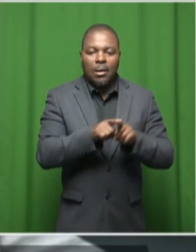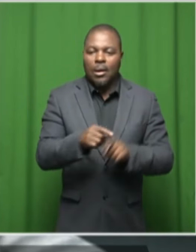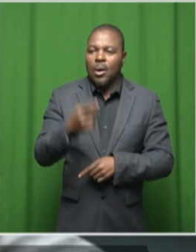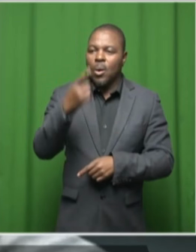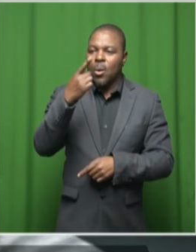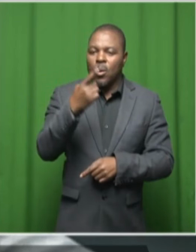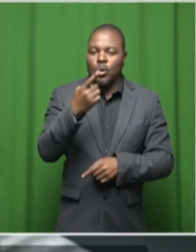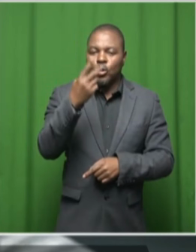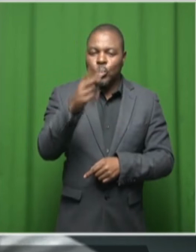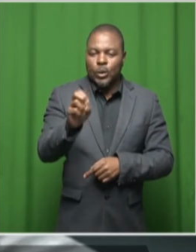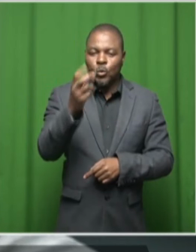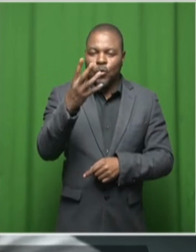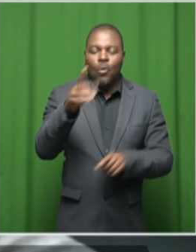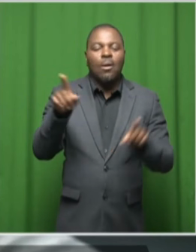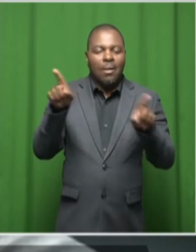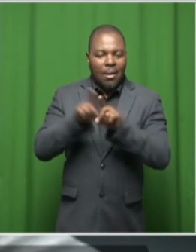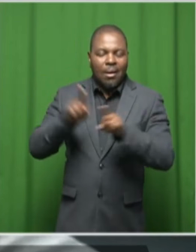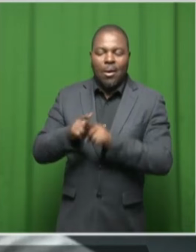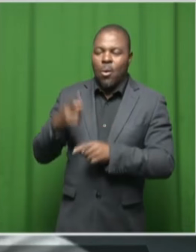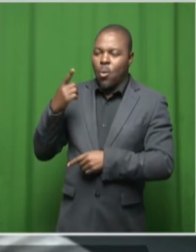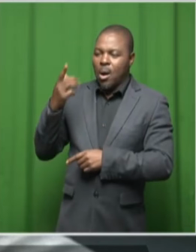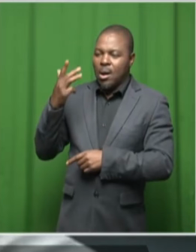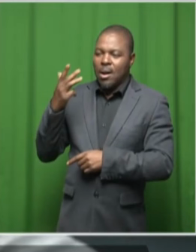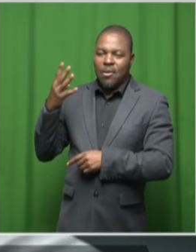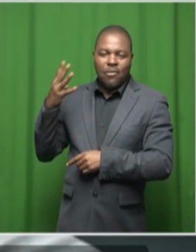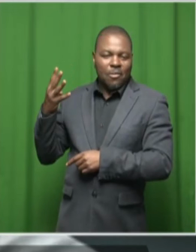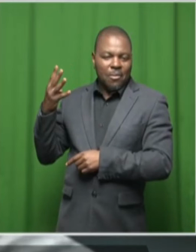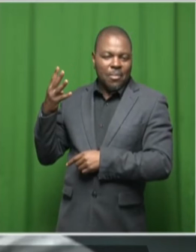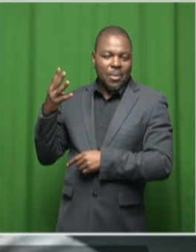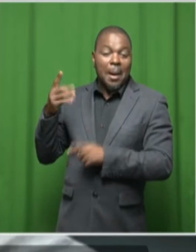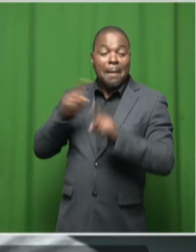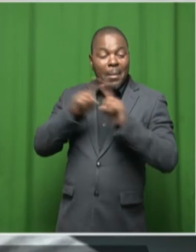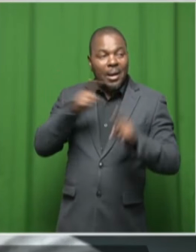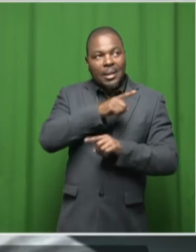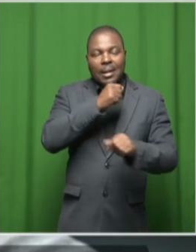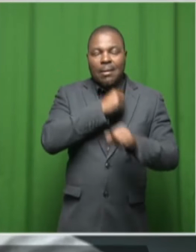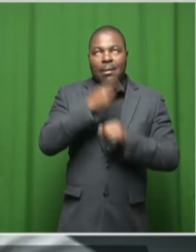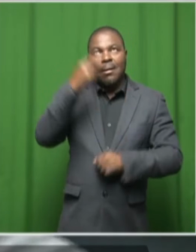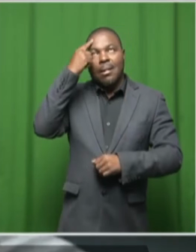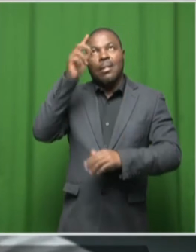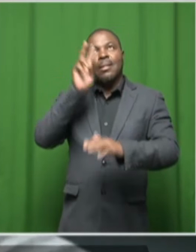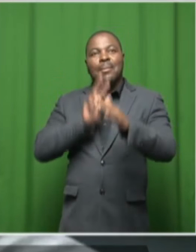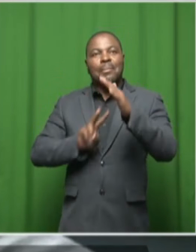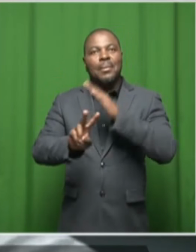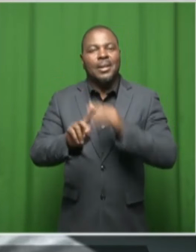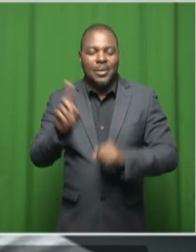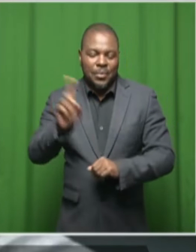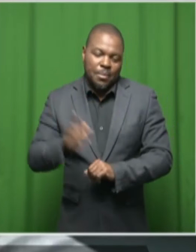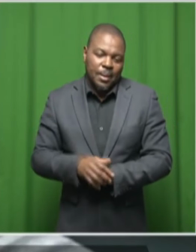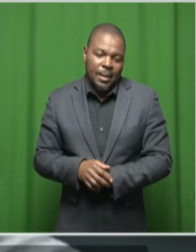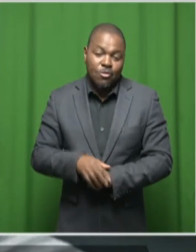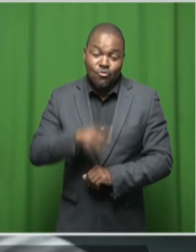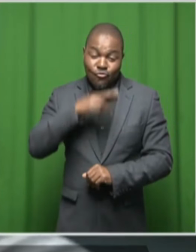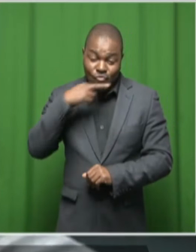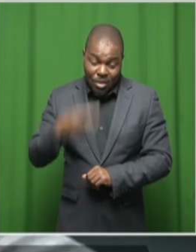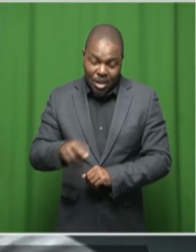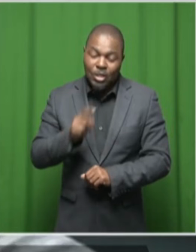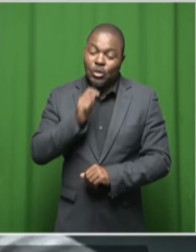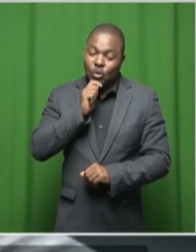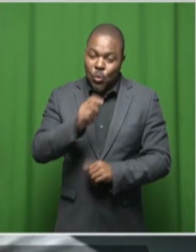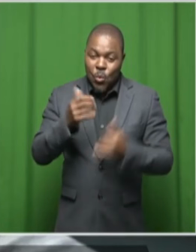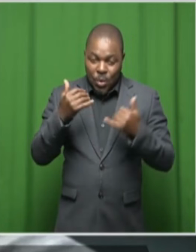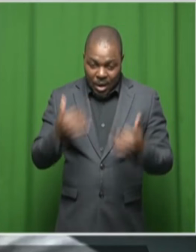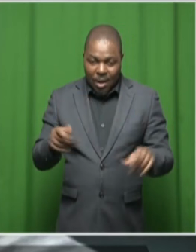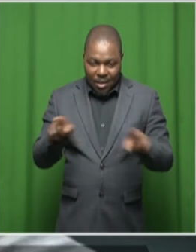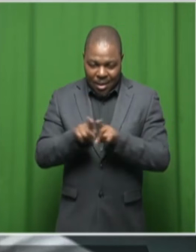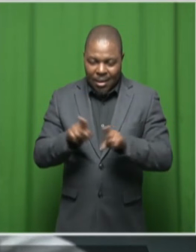is our 1994, and they didn't know what they were actually predicting or what they were actually calling, because we really are in